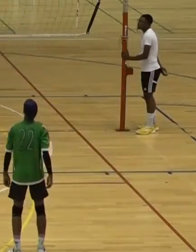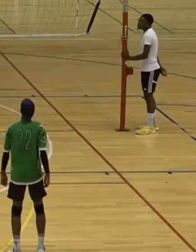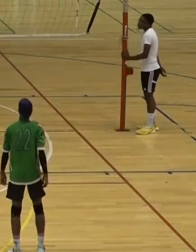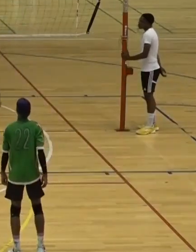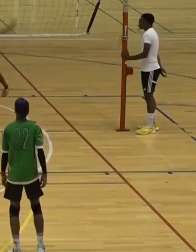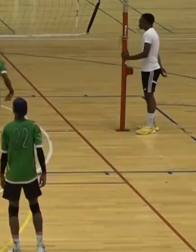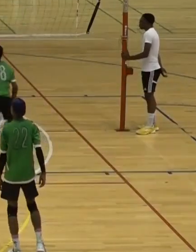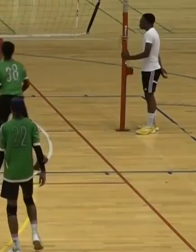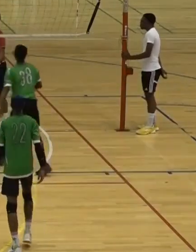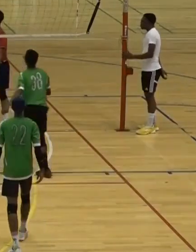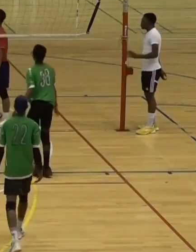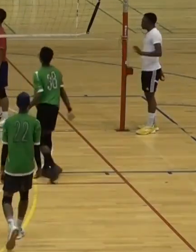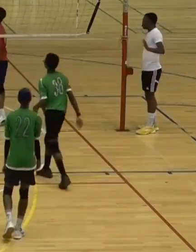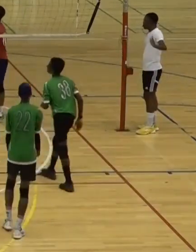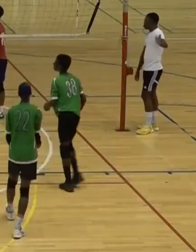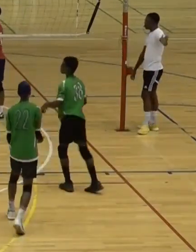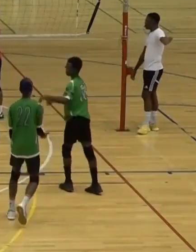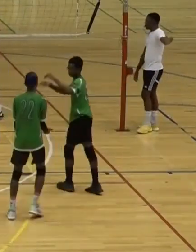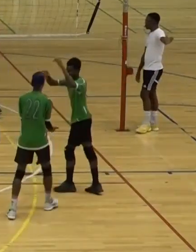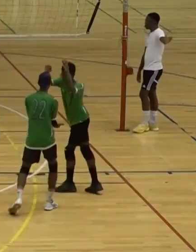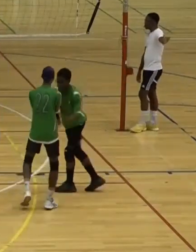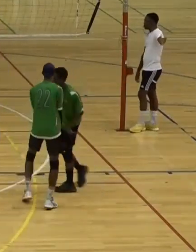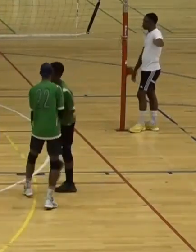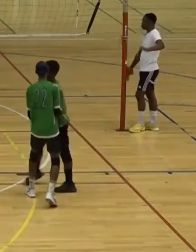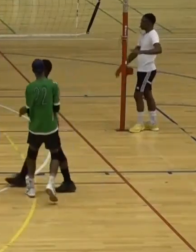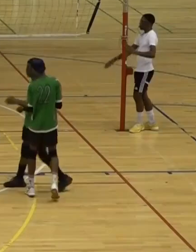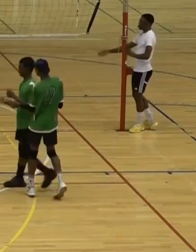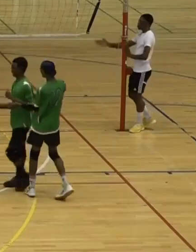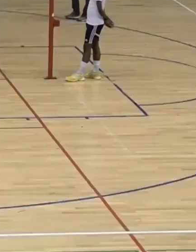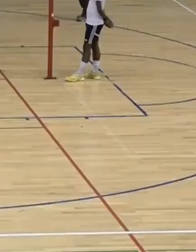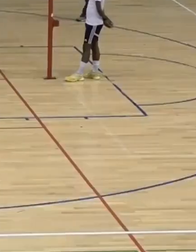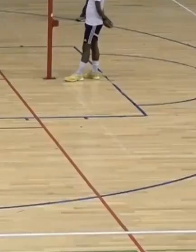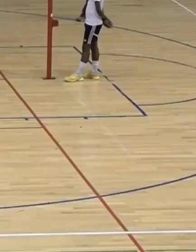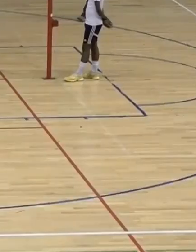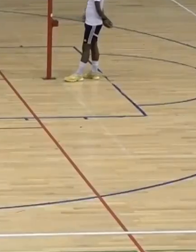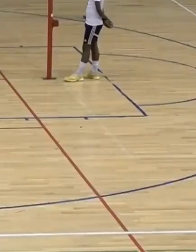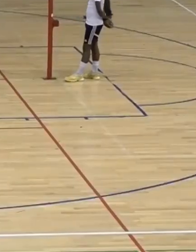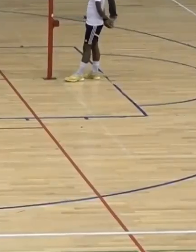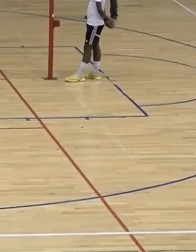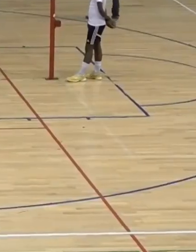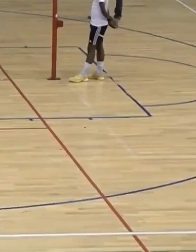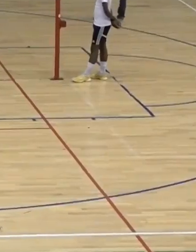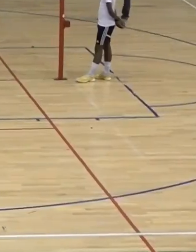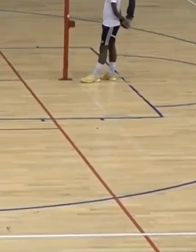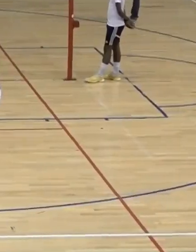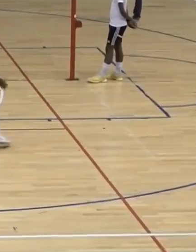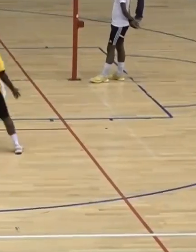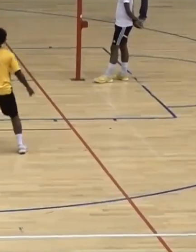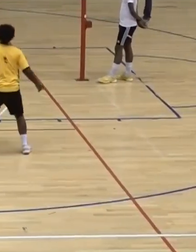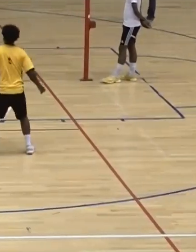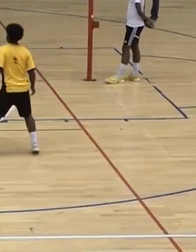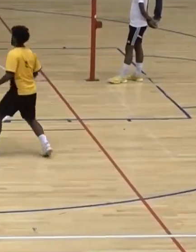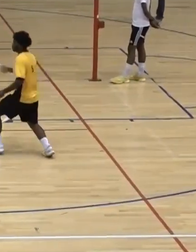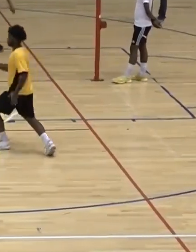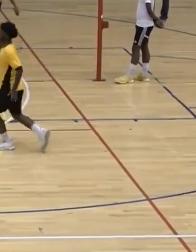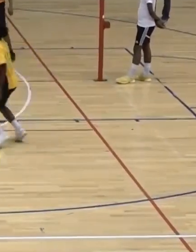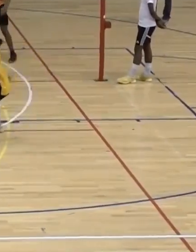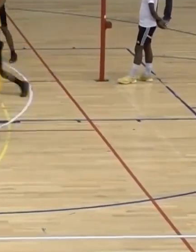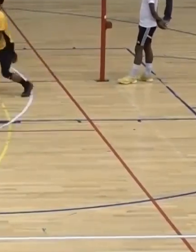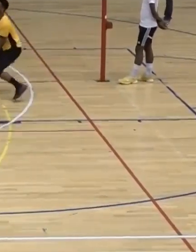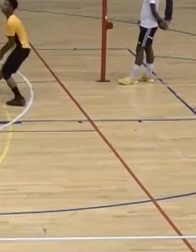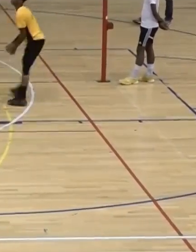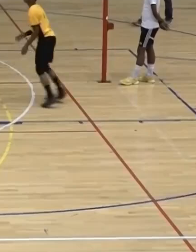25-18, 15-12 over Queen's College. And finally, on our highlights reel, Christchurch